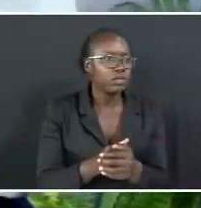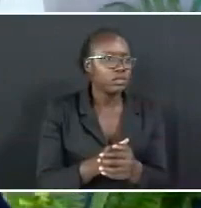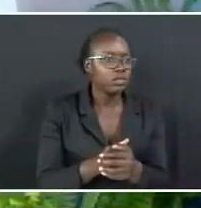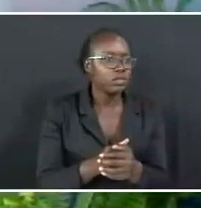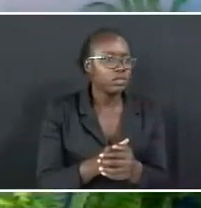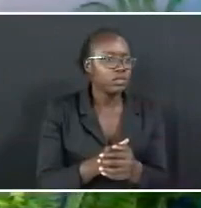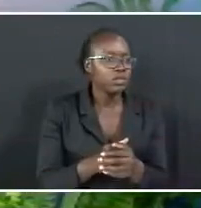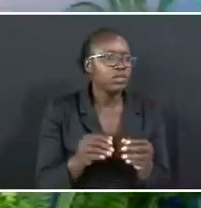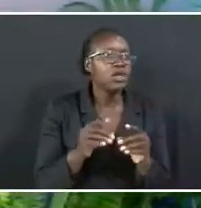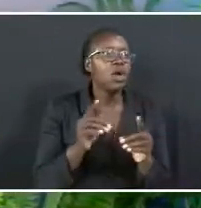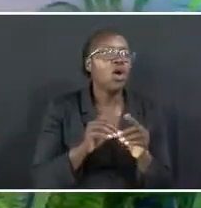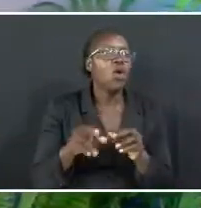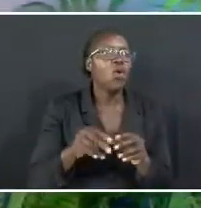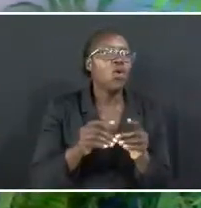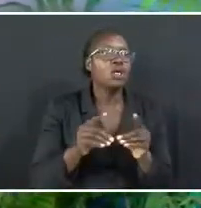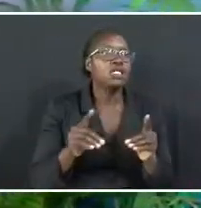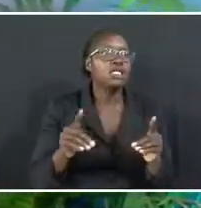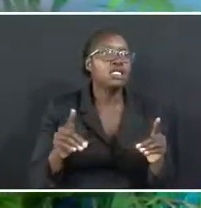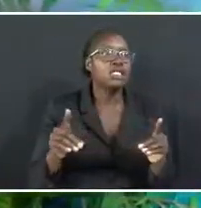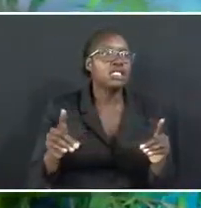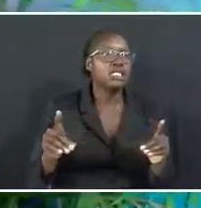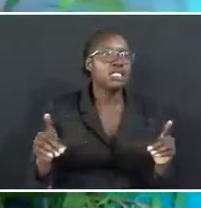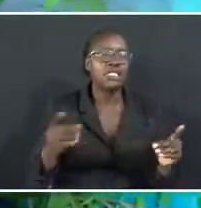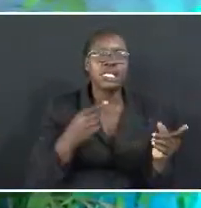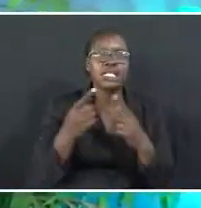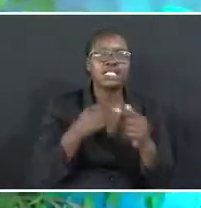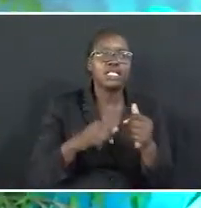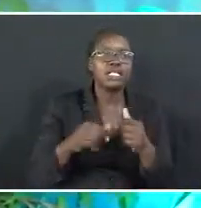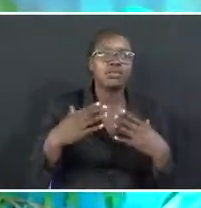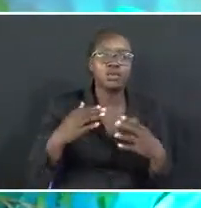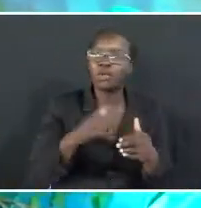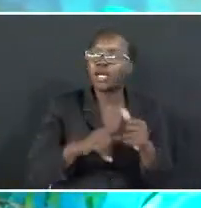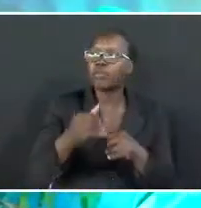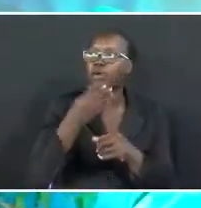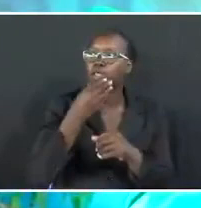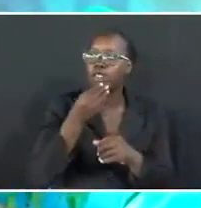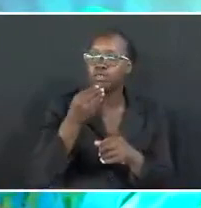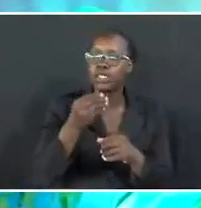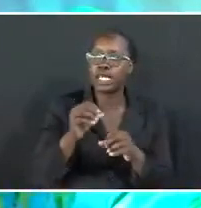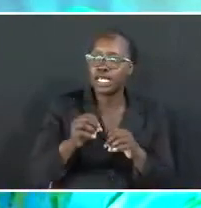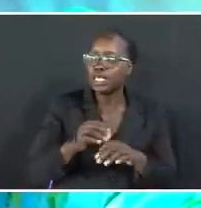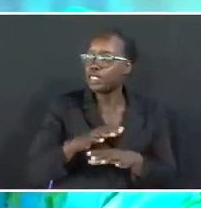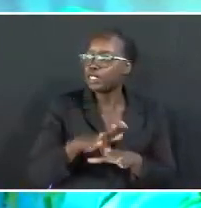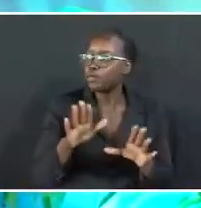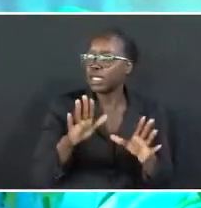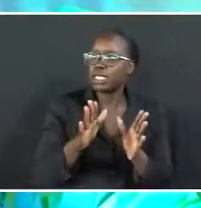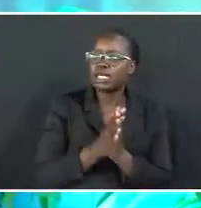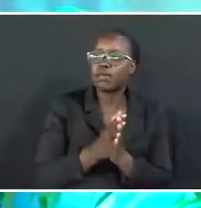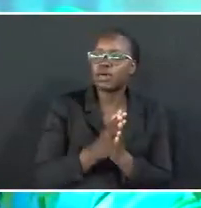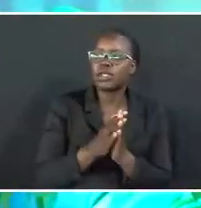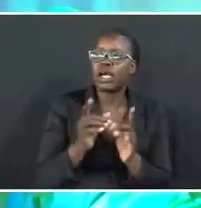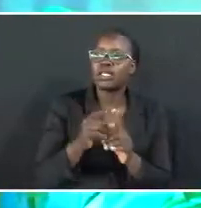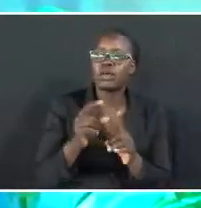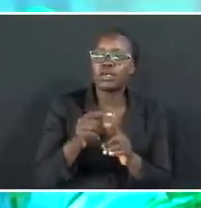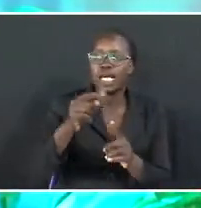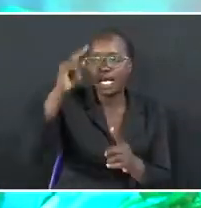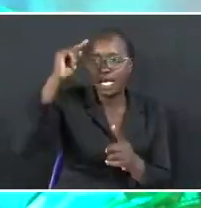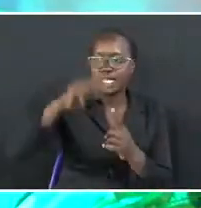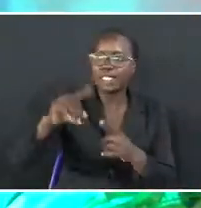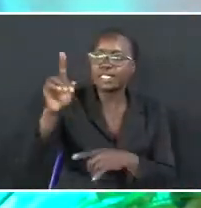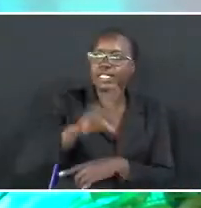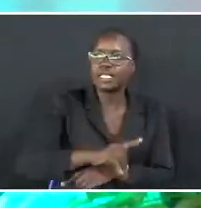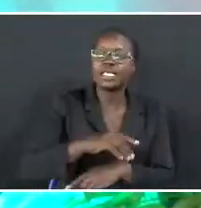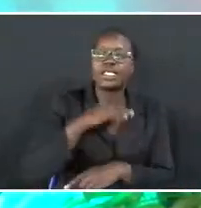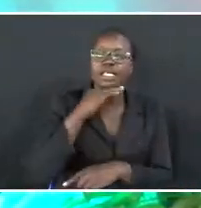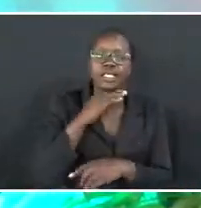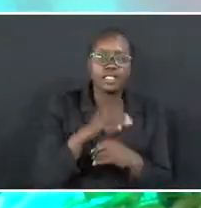day, talking about his Father, telling people about his Father, spreading his Father's word until the day he